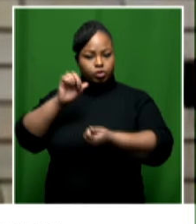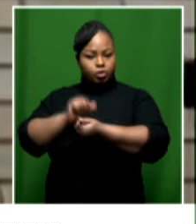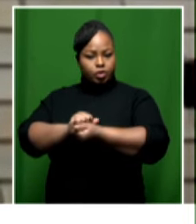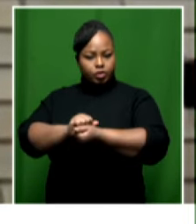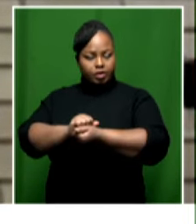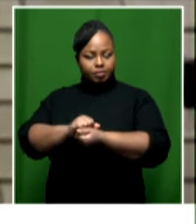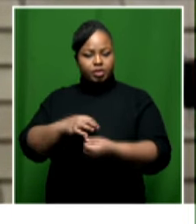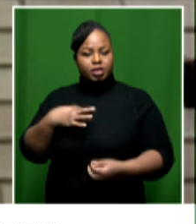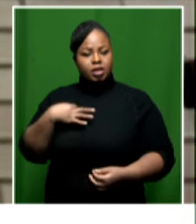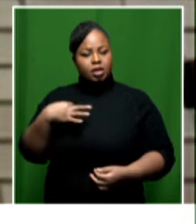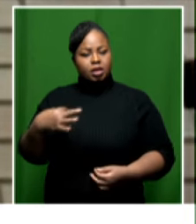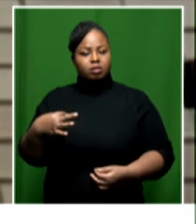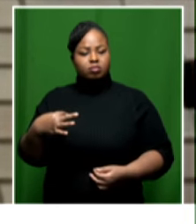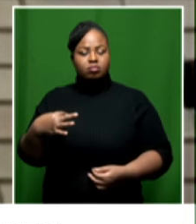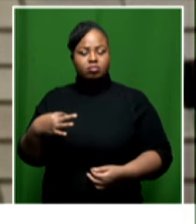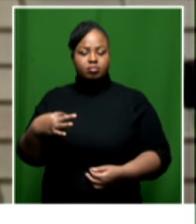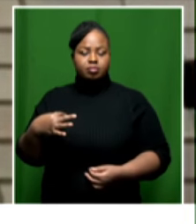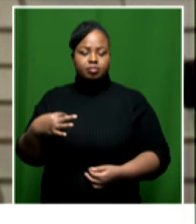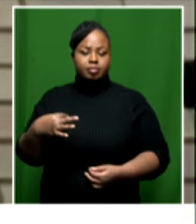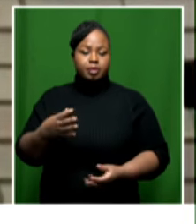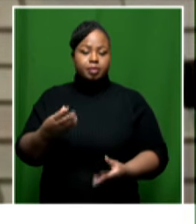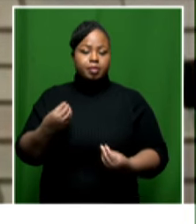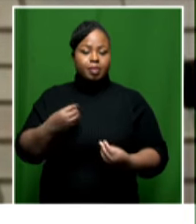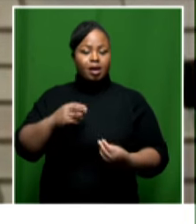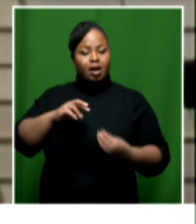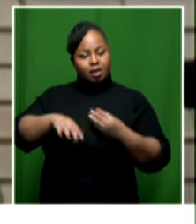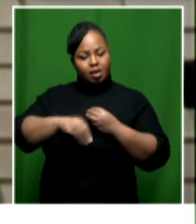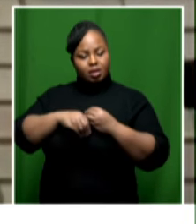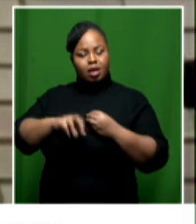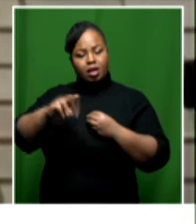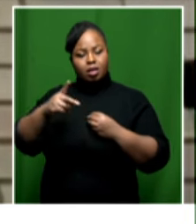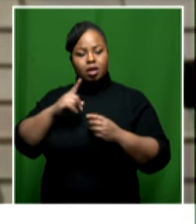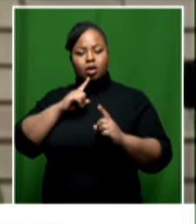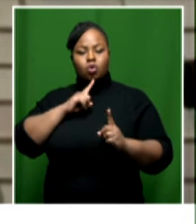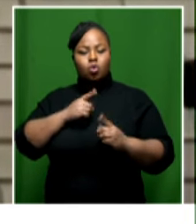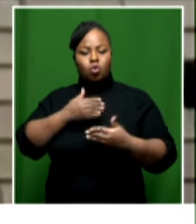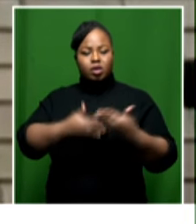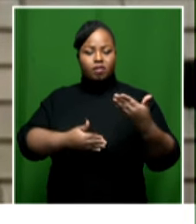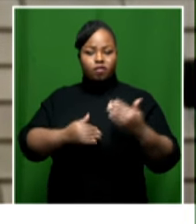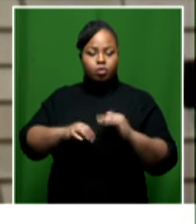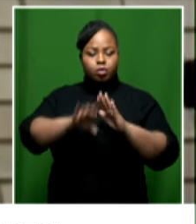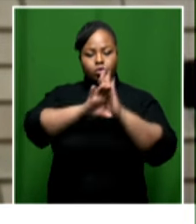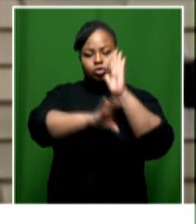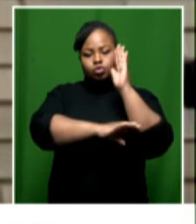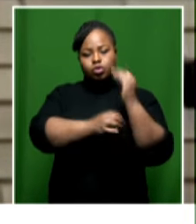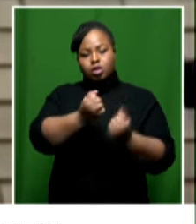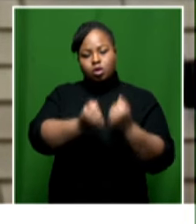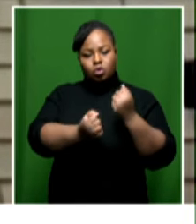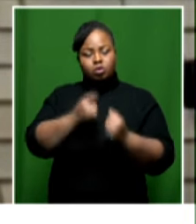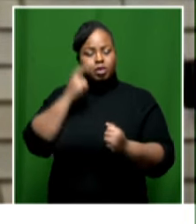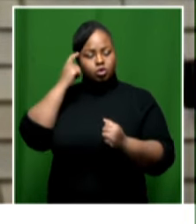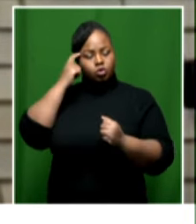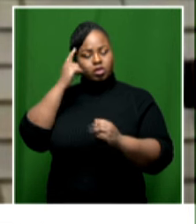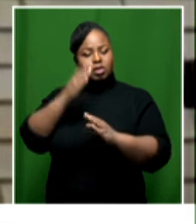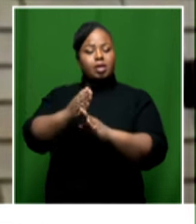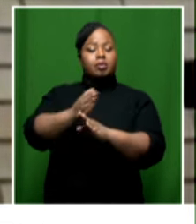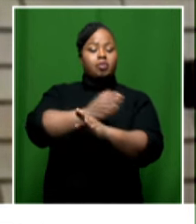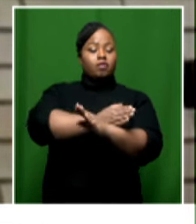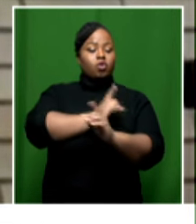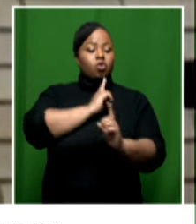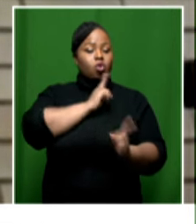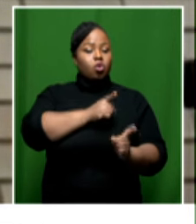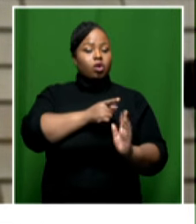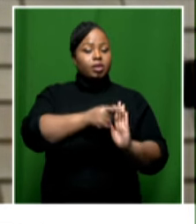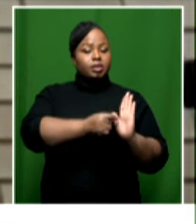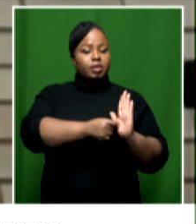applicant seeks a further order from the apex court to rescind and reconsider the prior order dated 6